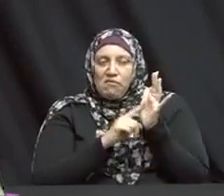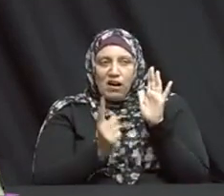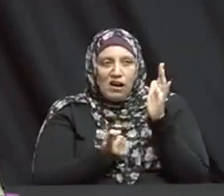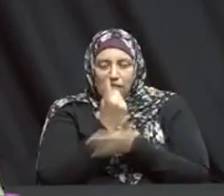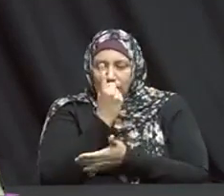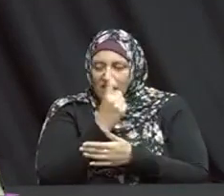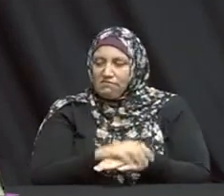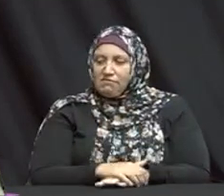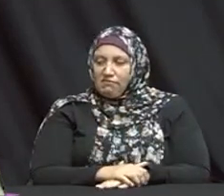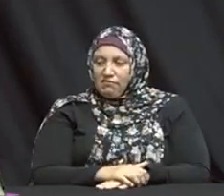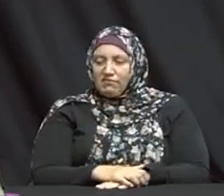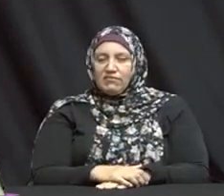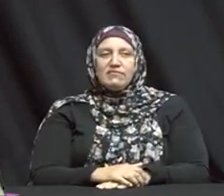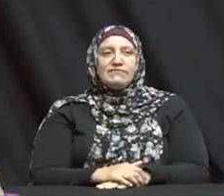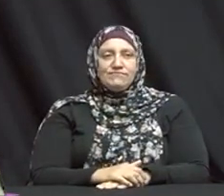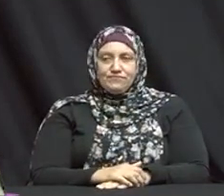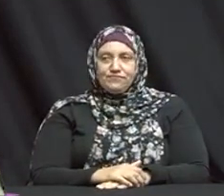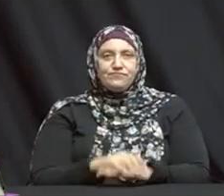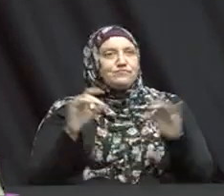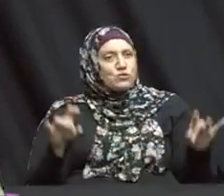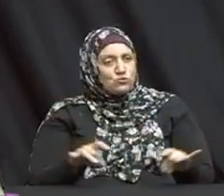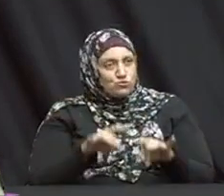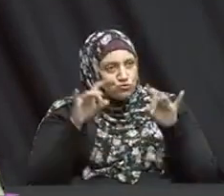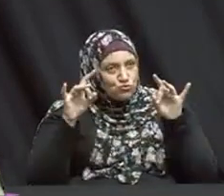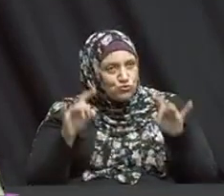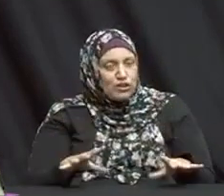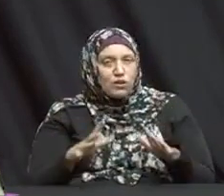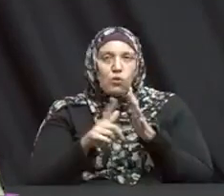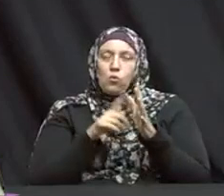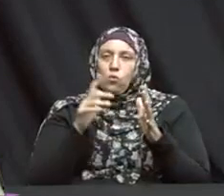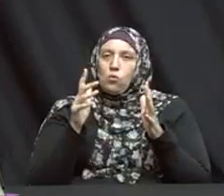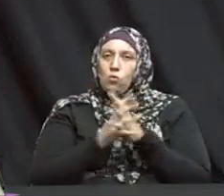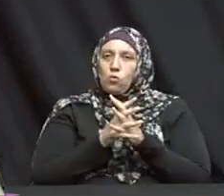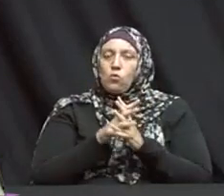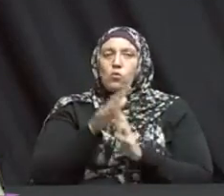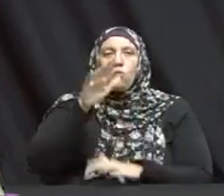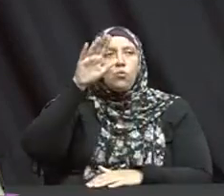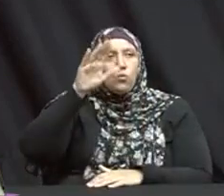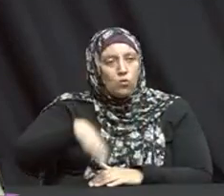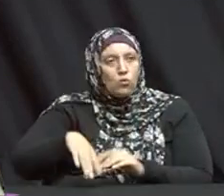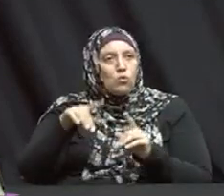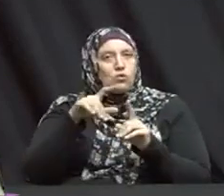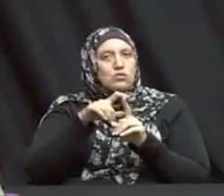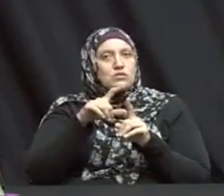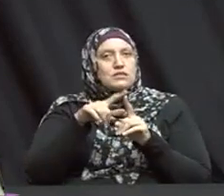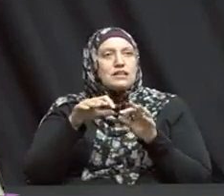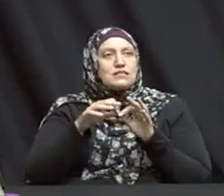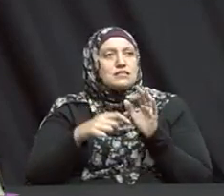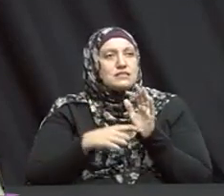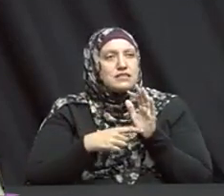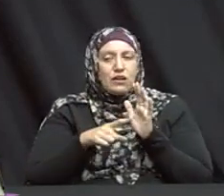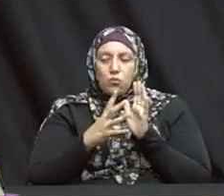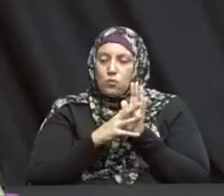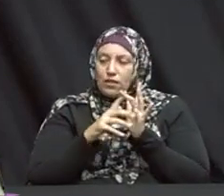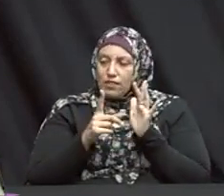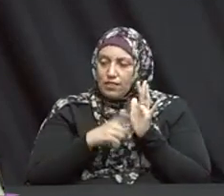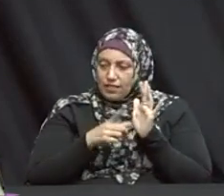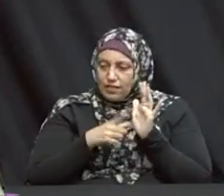According to Australian law, all deaths and wills are regulated by what's called the Succession